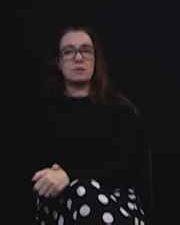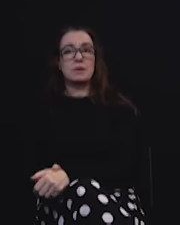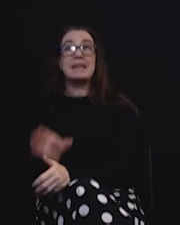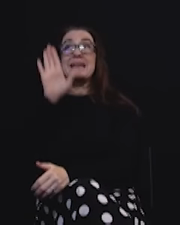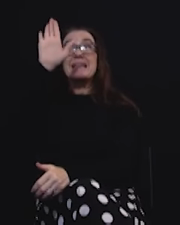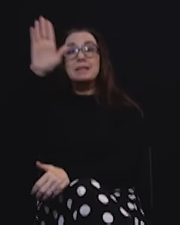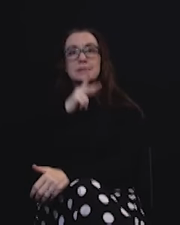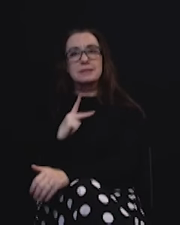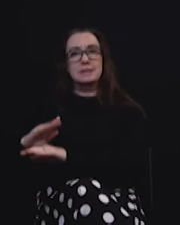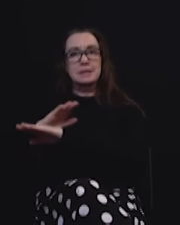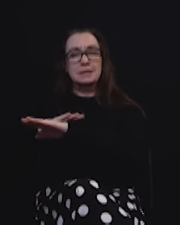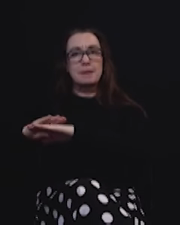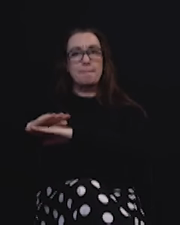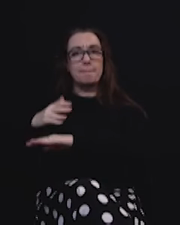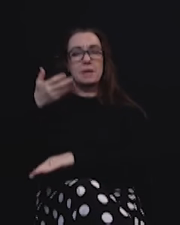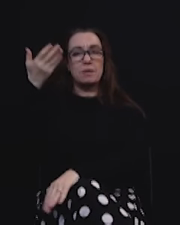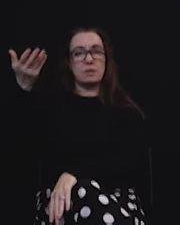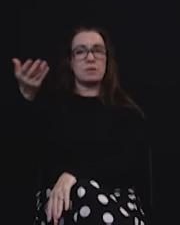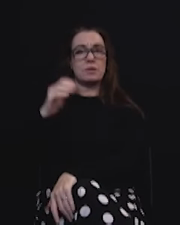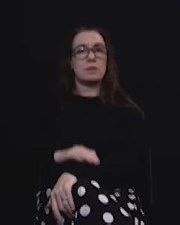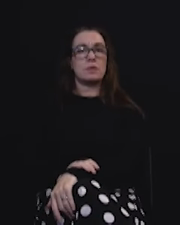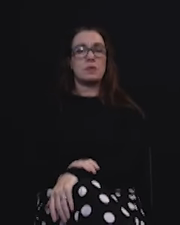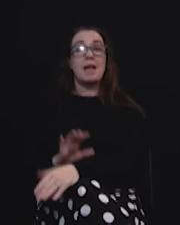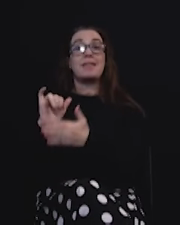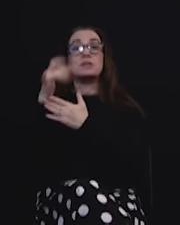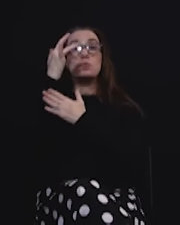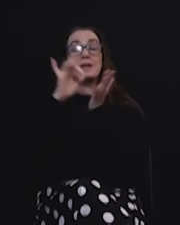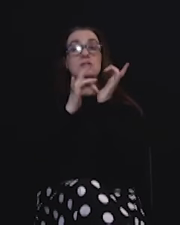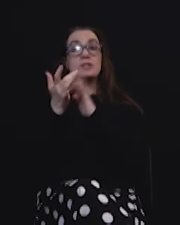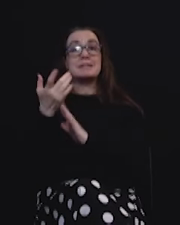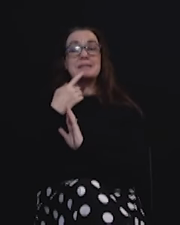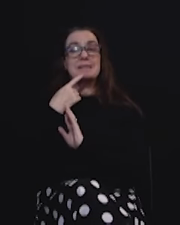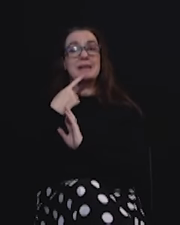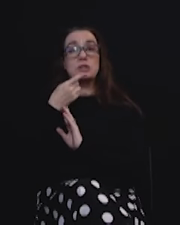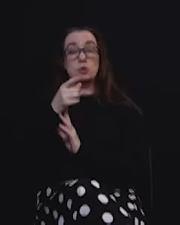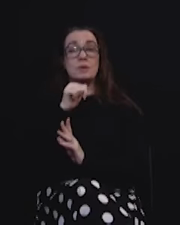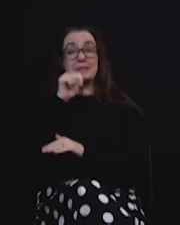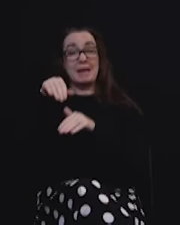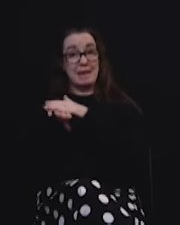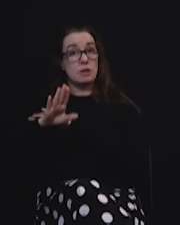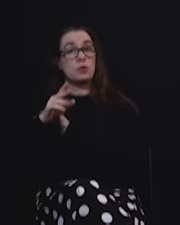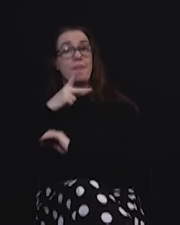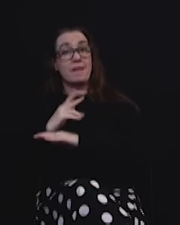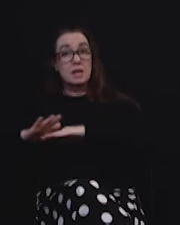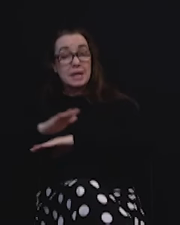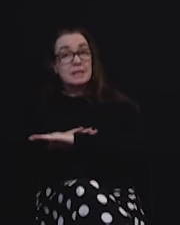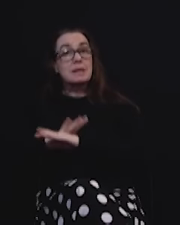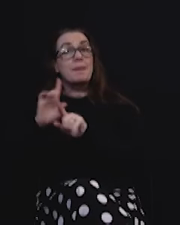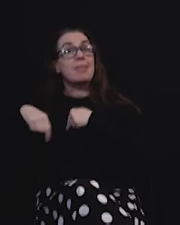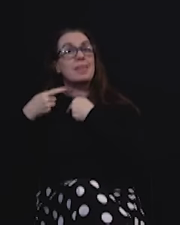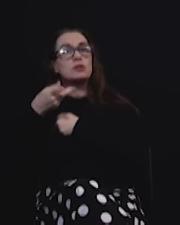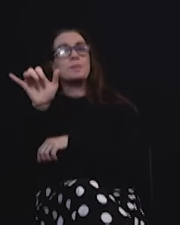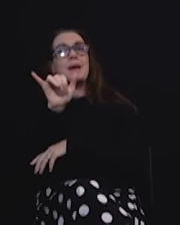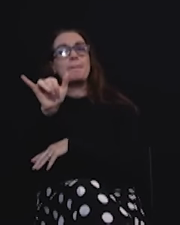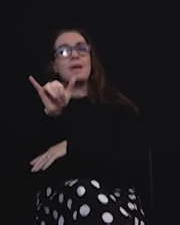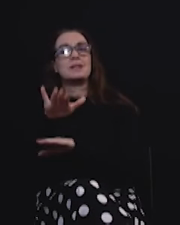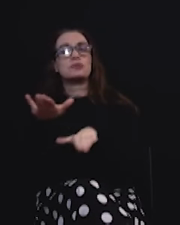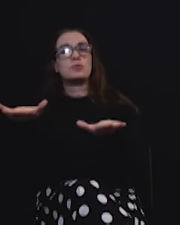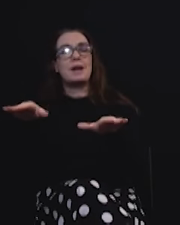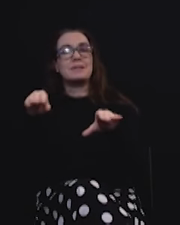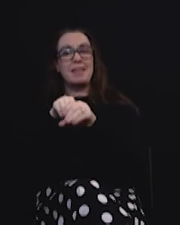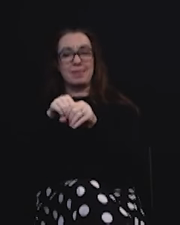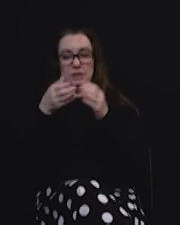His kingdom. This is why Jesus says, you will never enter the kingdom unless you become like a child in